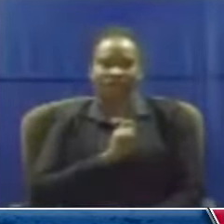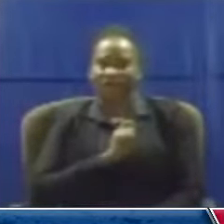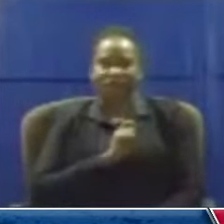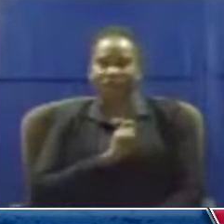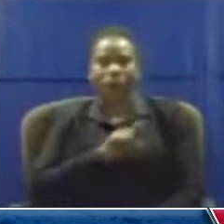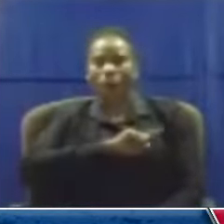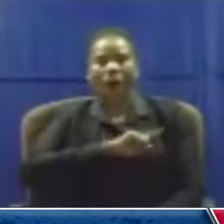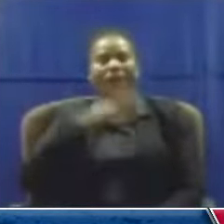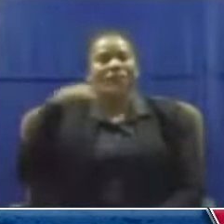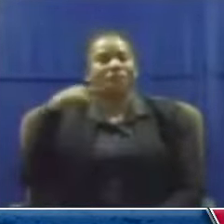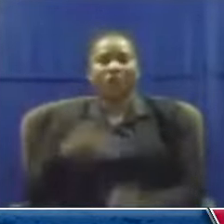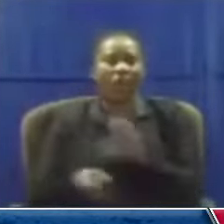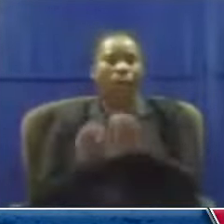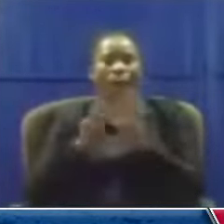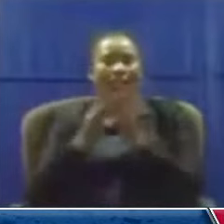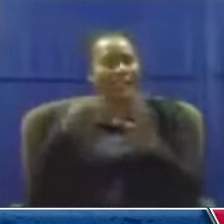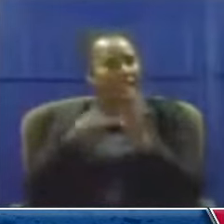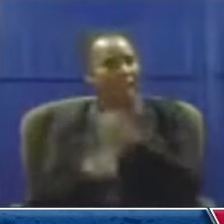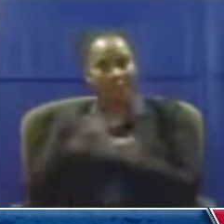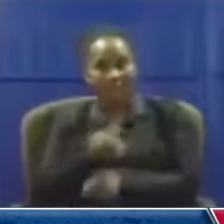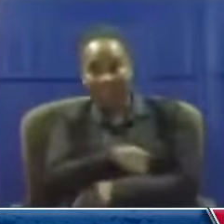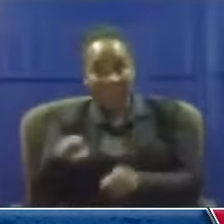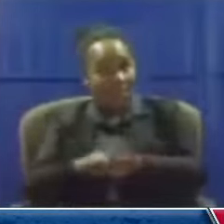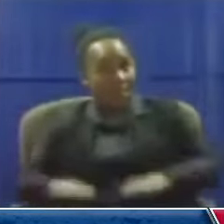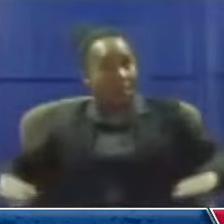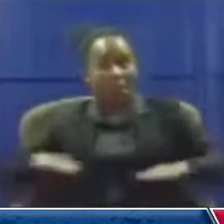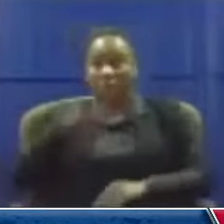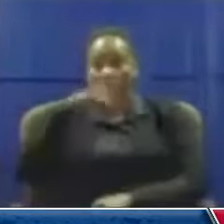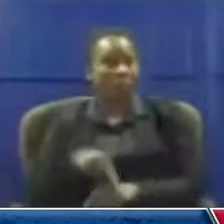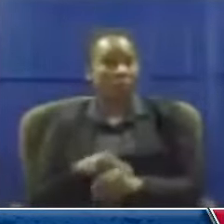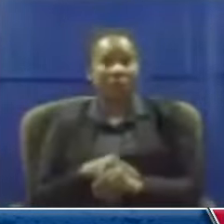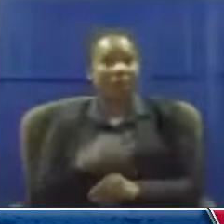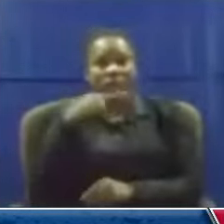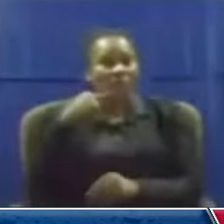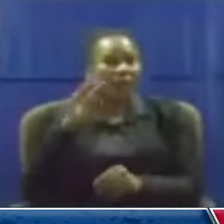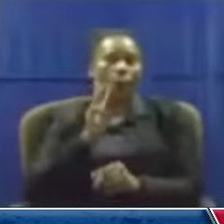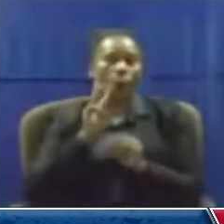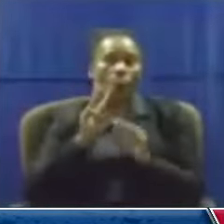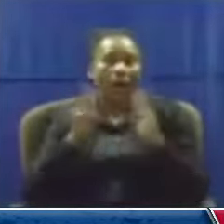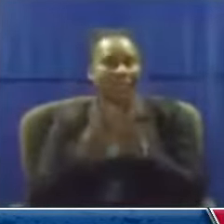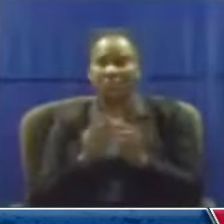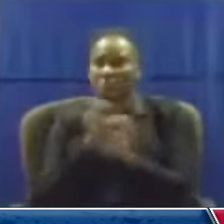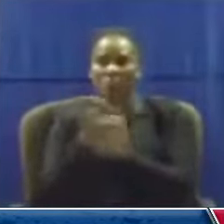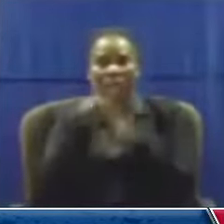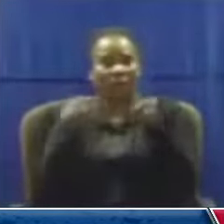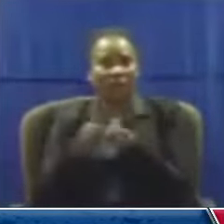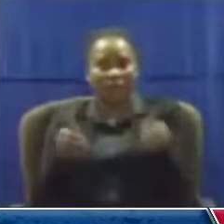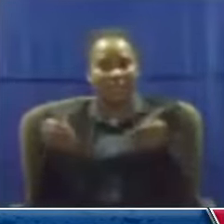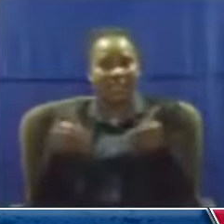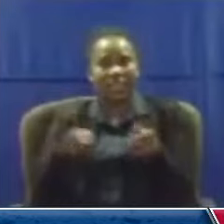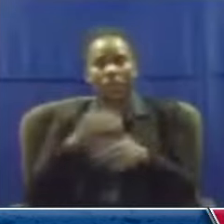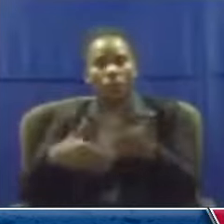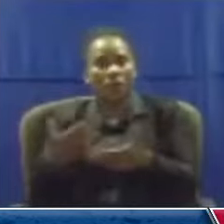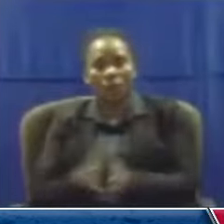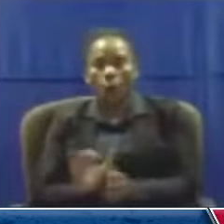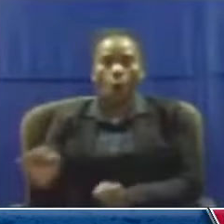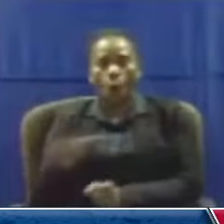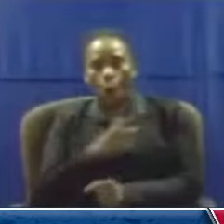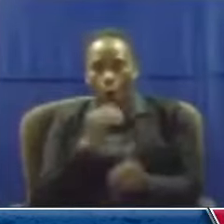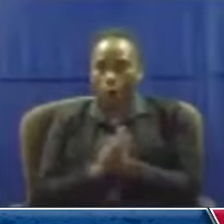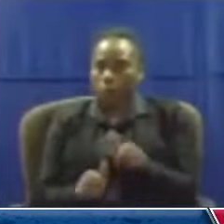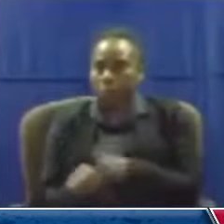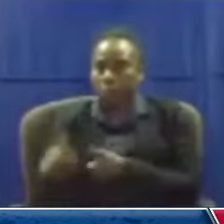not what's happening on the ground at all. In the real world, no one is actually managing this process. Everyone has simply run away from the